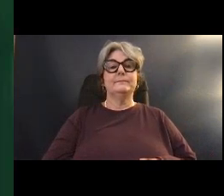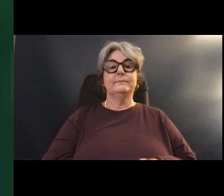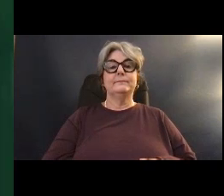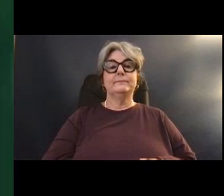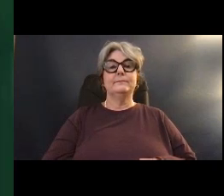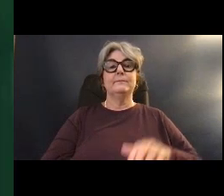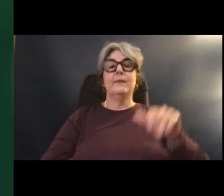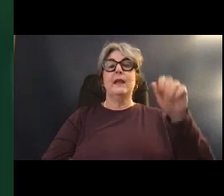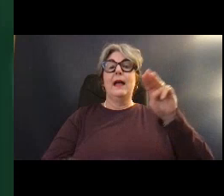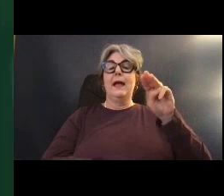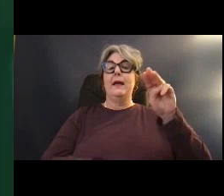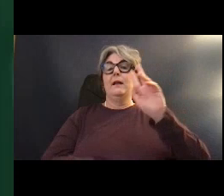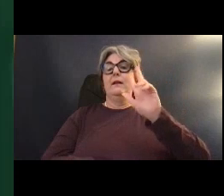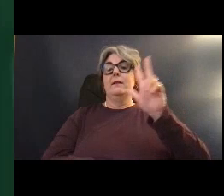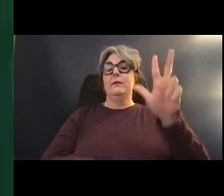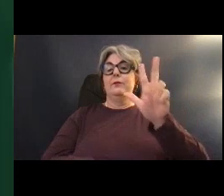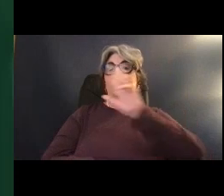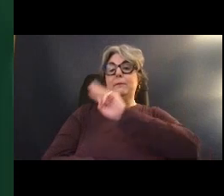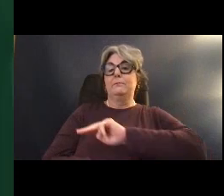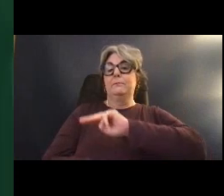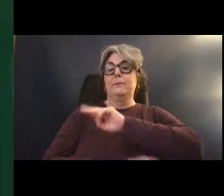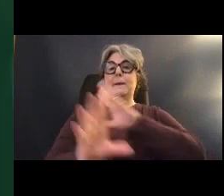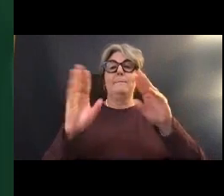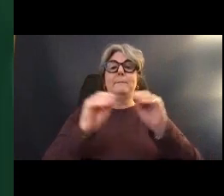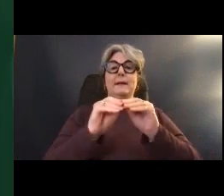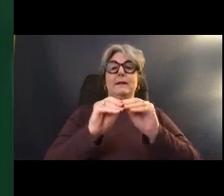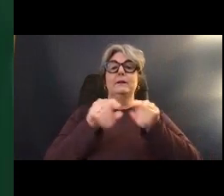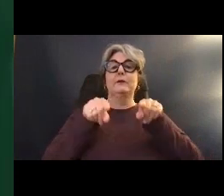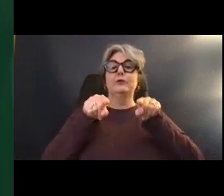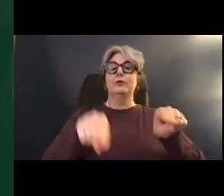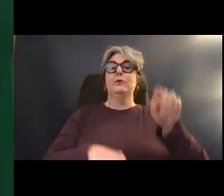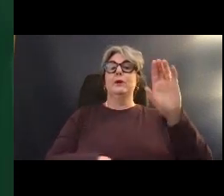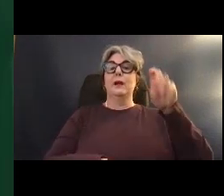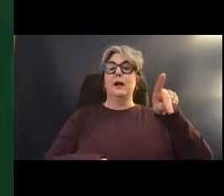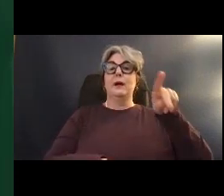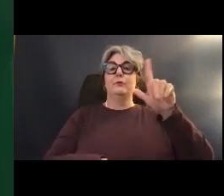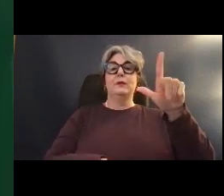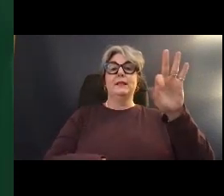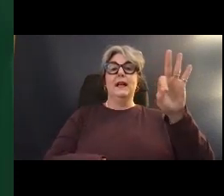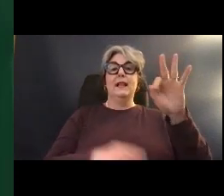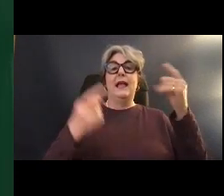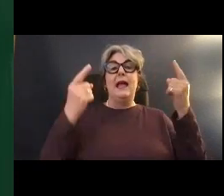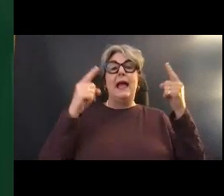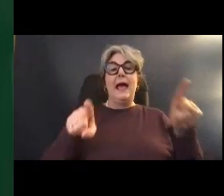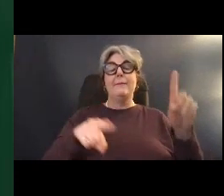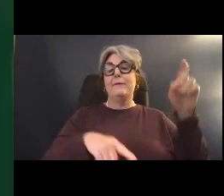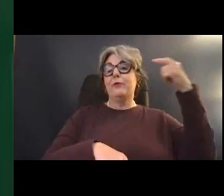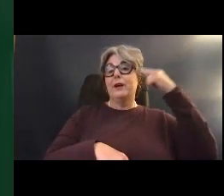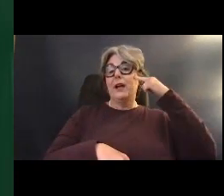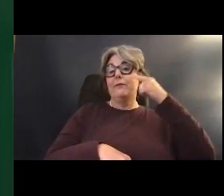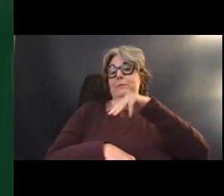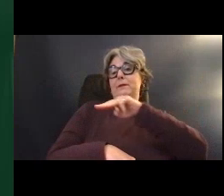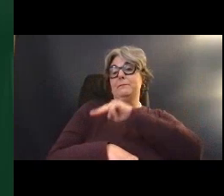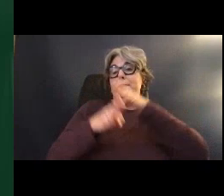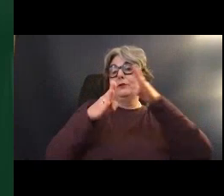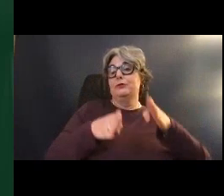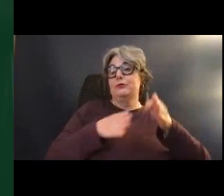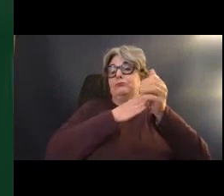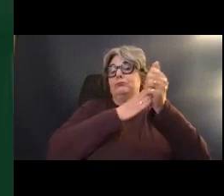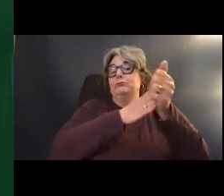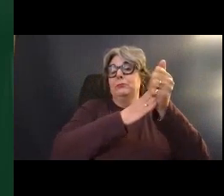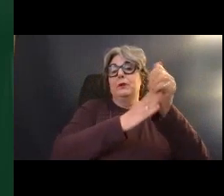Aim for Climate will host the 3rd ministerial meeting on the sidelines of COP29, and this is a great opportunity for government ministers to connect and highlight the